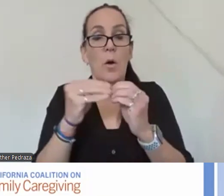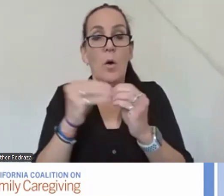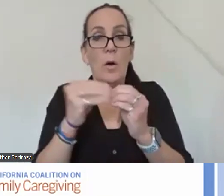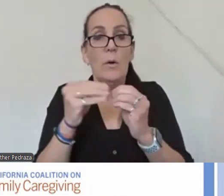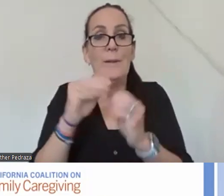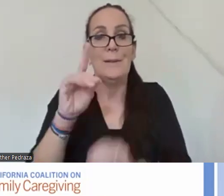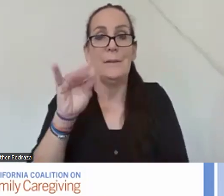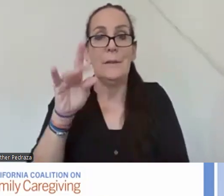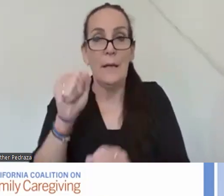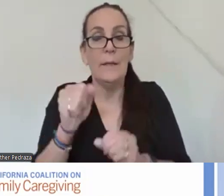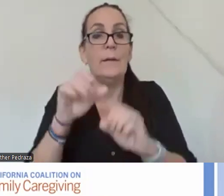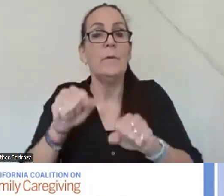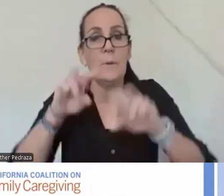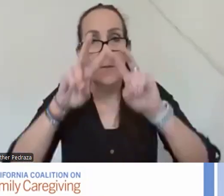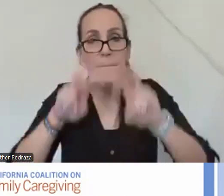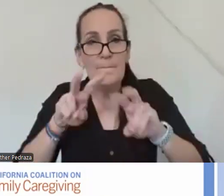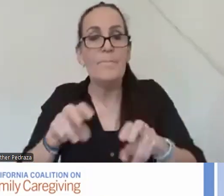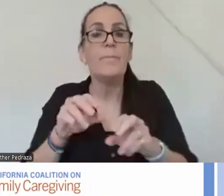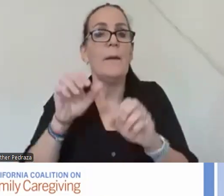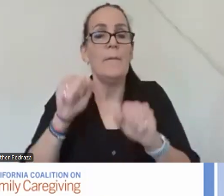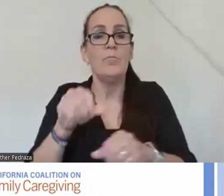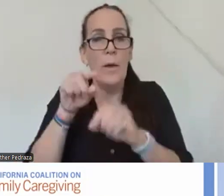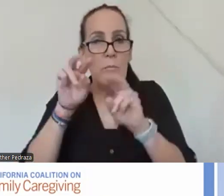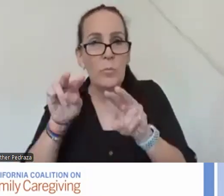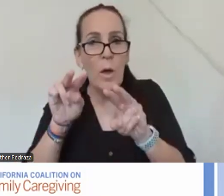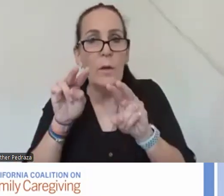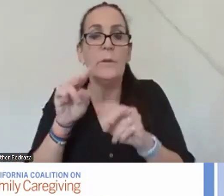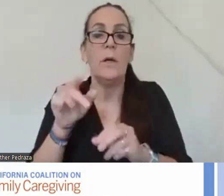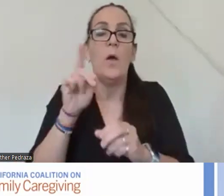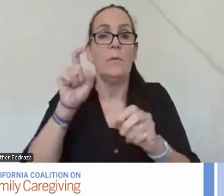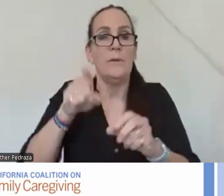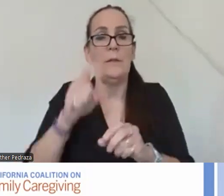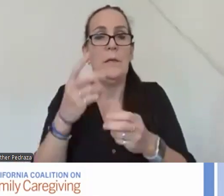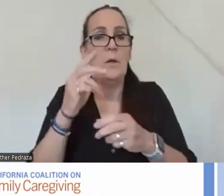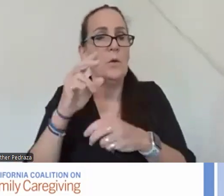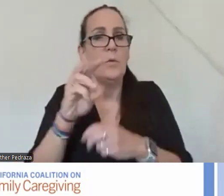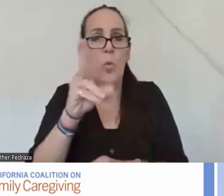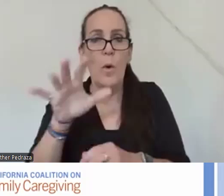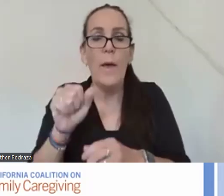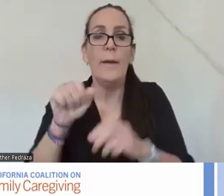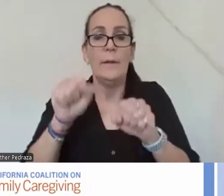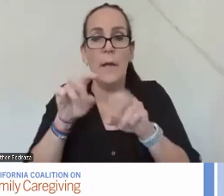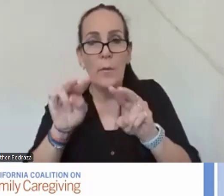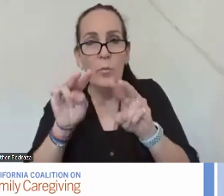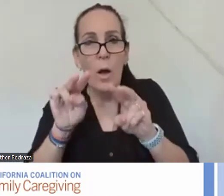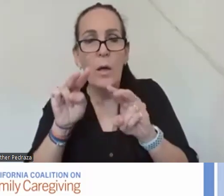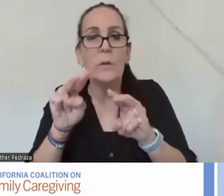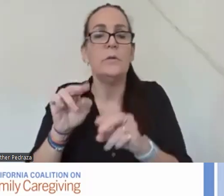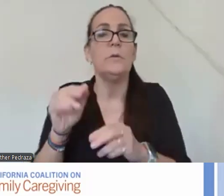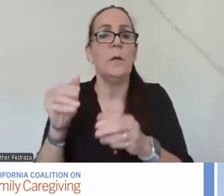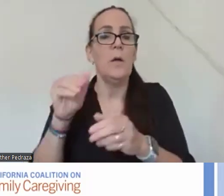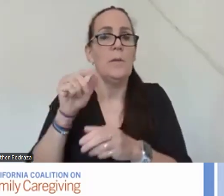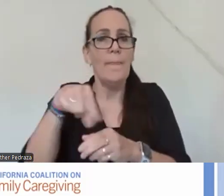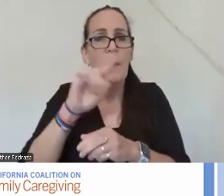for monitoring and oversight. We have to have a way to constantly monitor in real time or close to it what